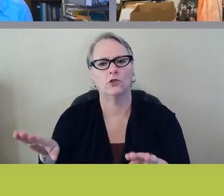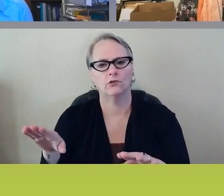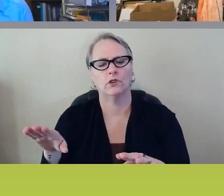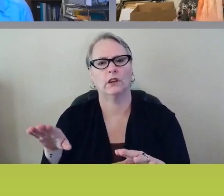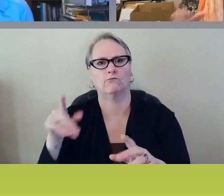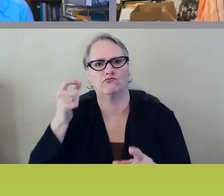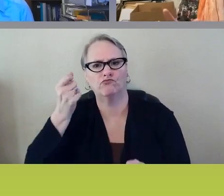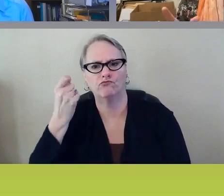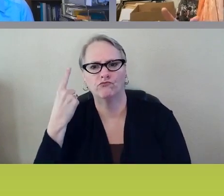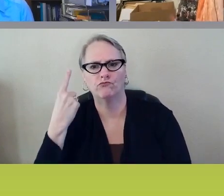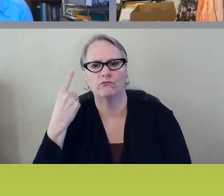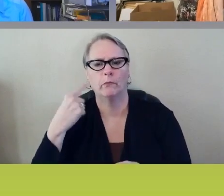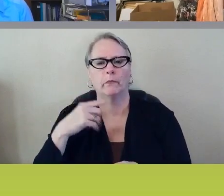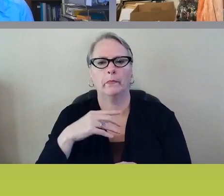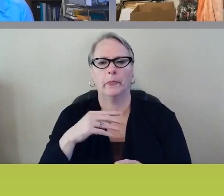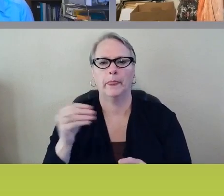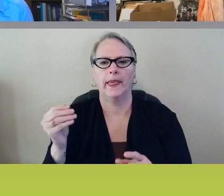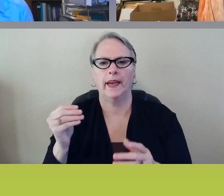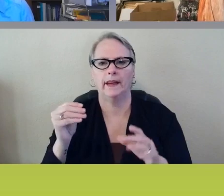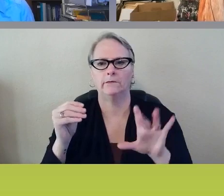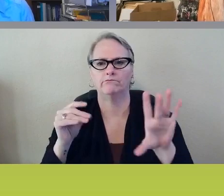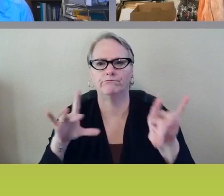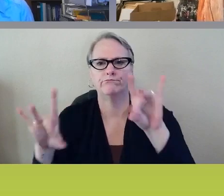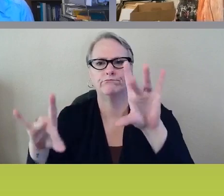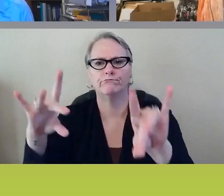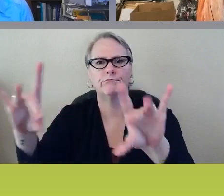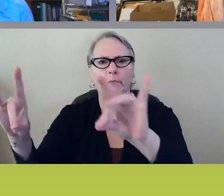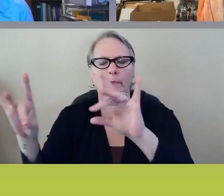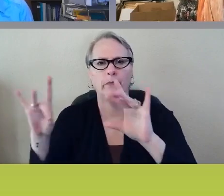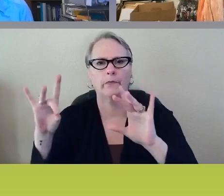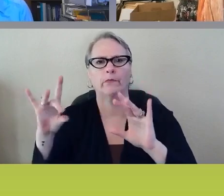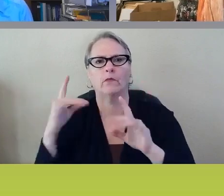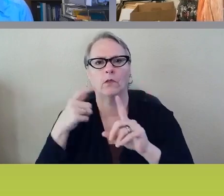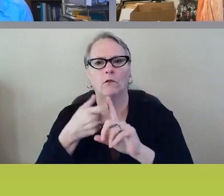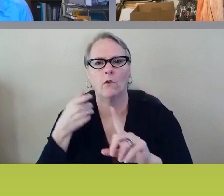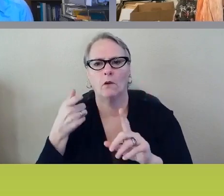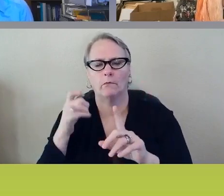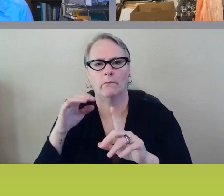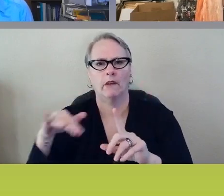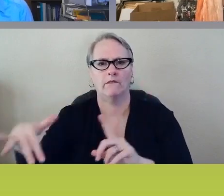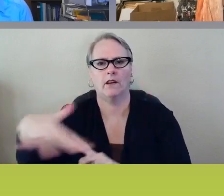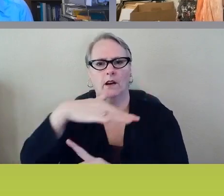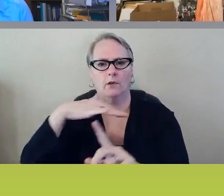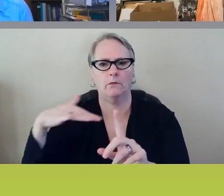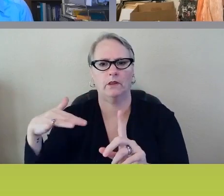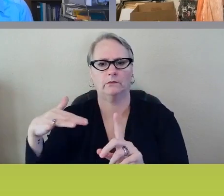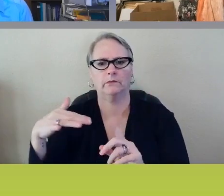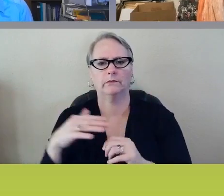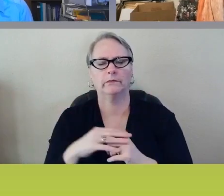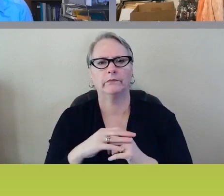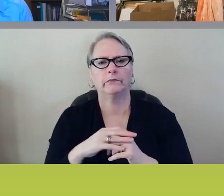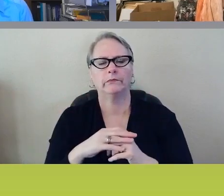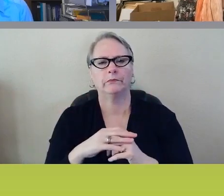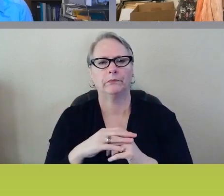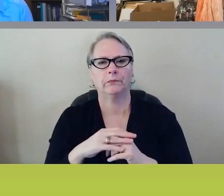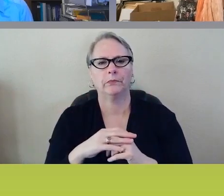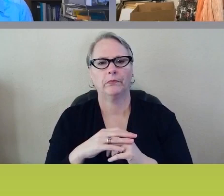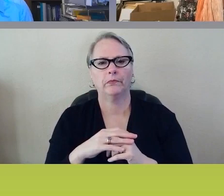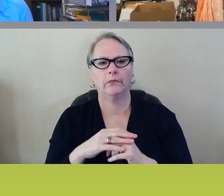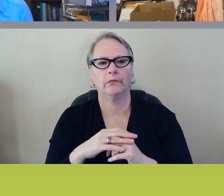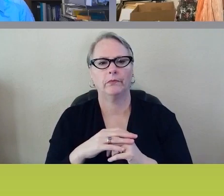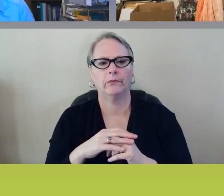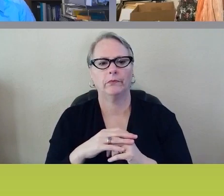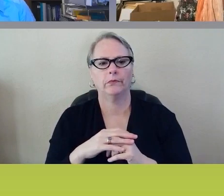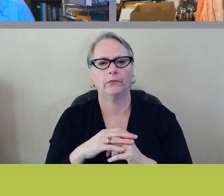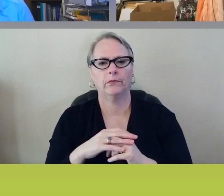understand and read from the environment. So it's the same what happens when there are